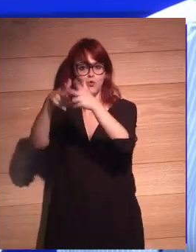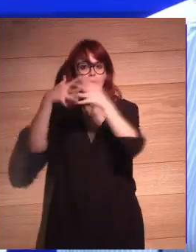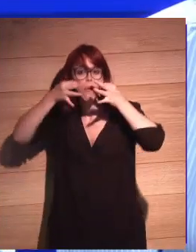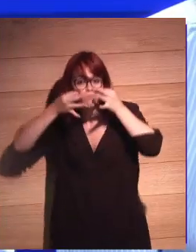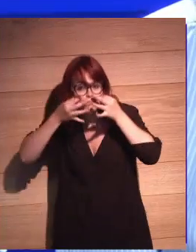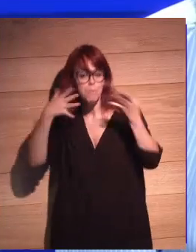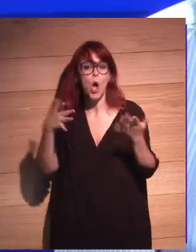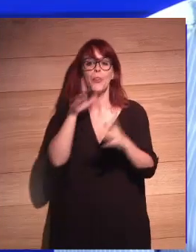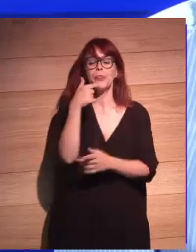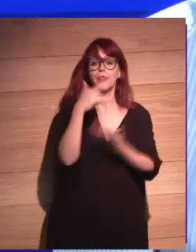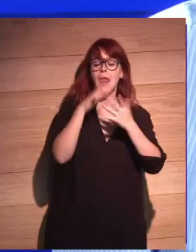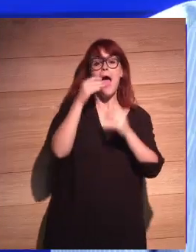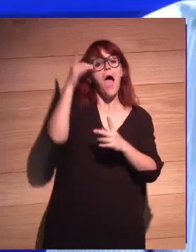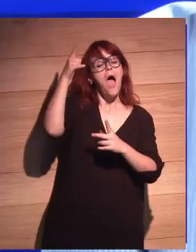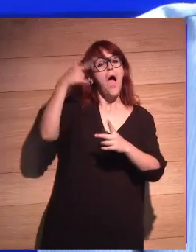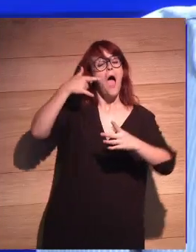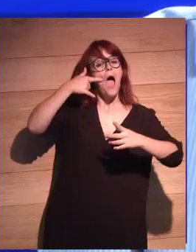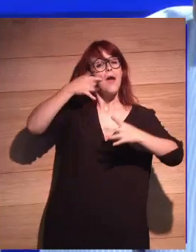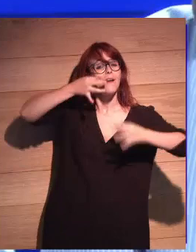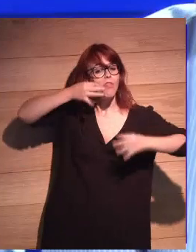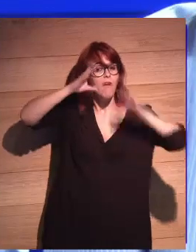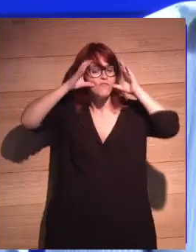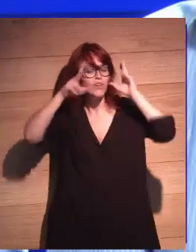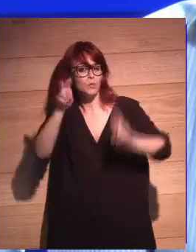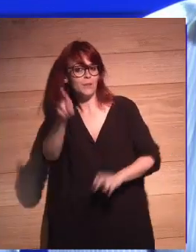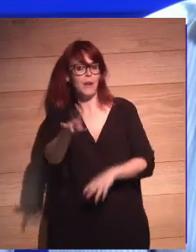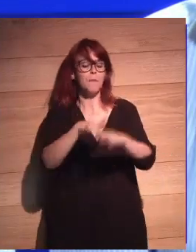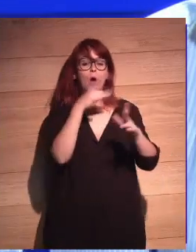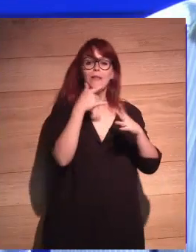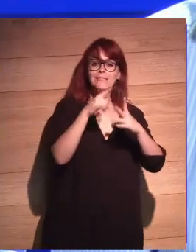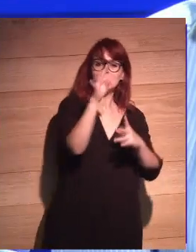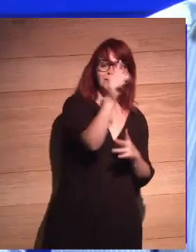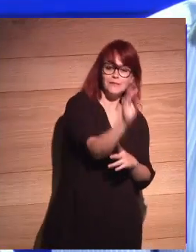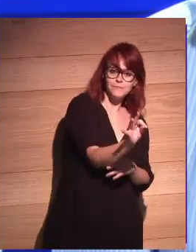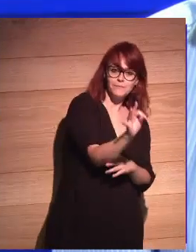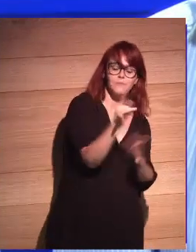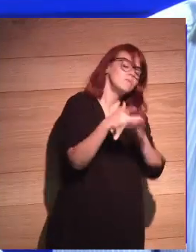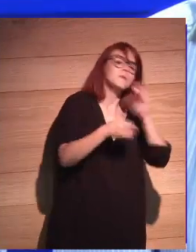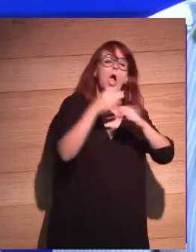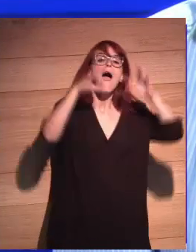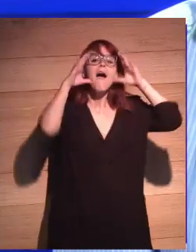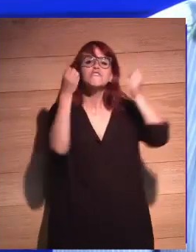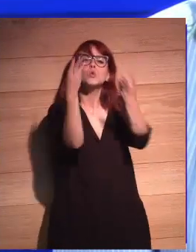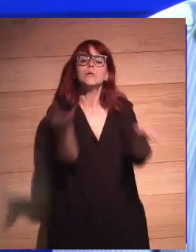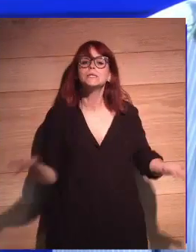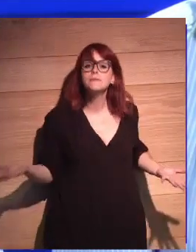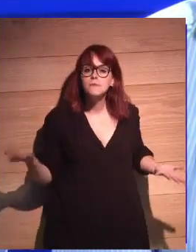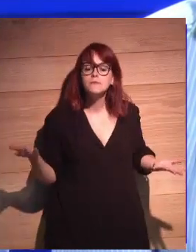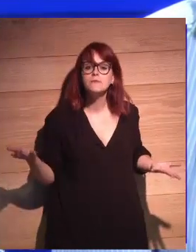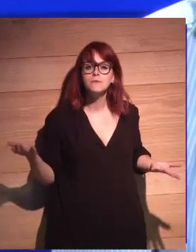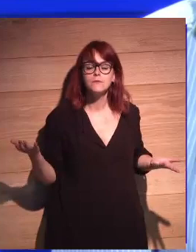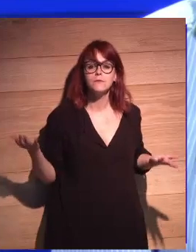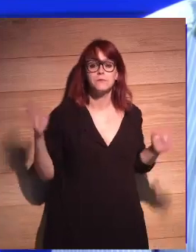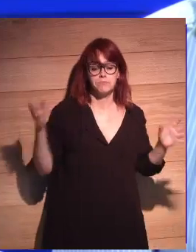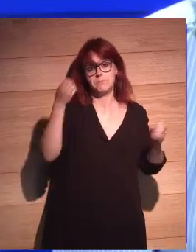So, well, I guess that you're familiar with that because this is what we are doing with VR. We try to do it with digital TV. How many goggles we